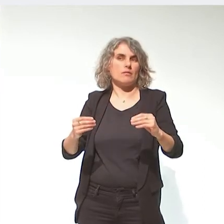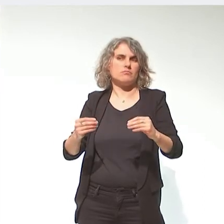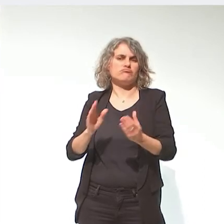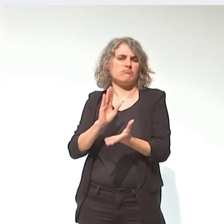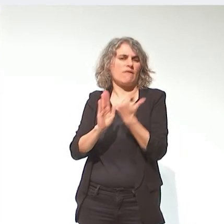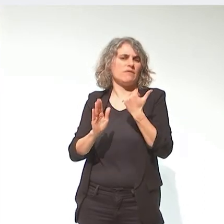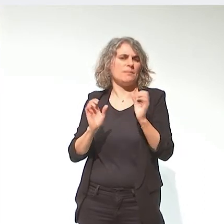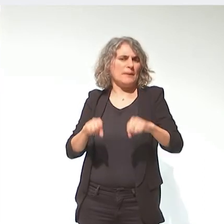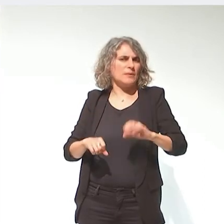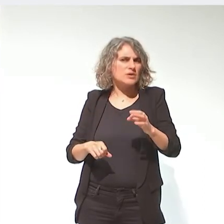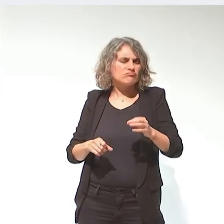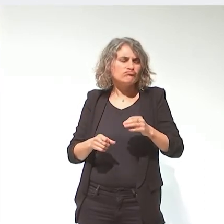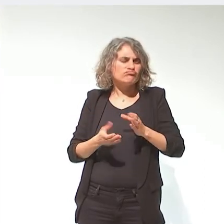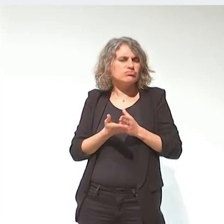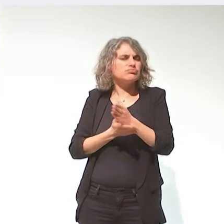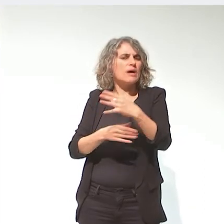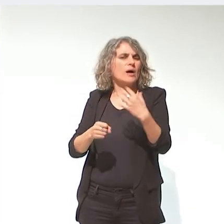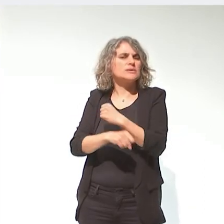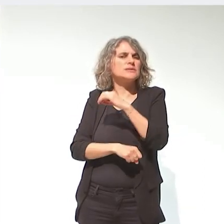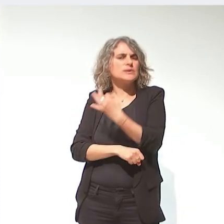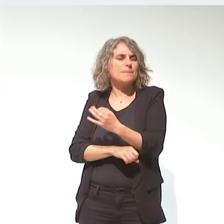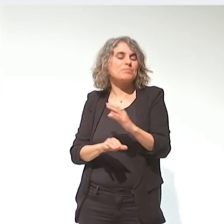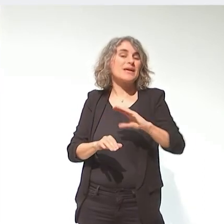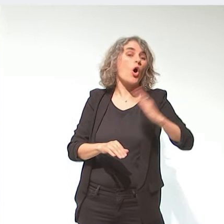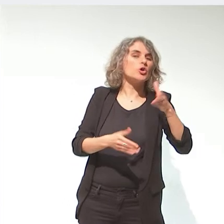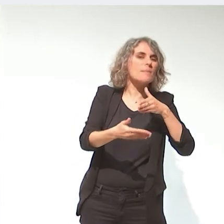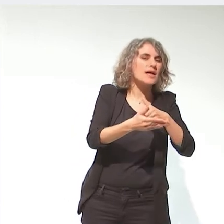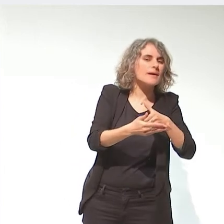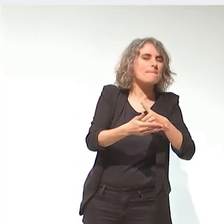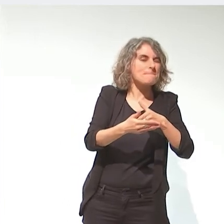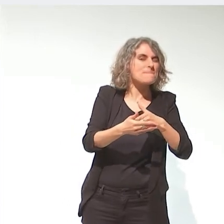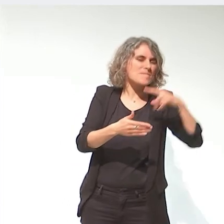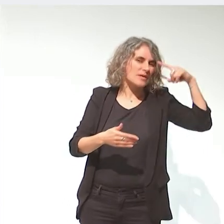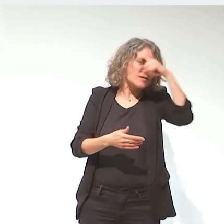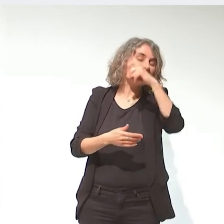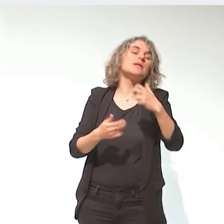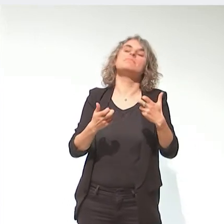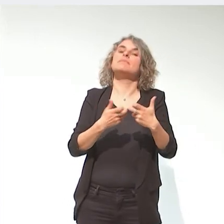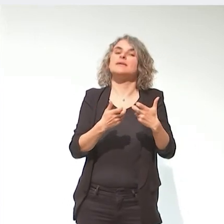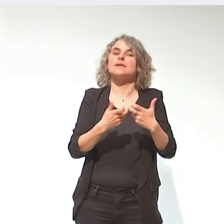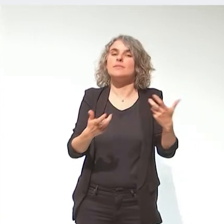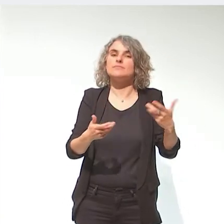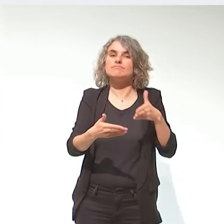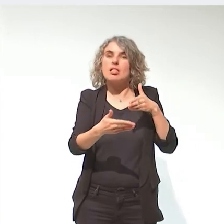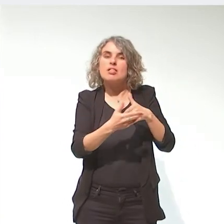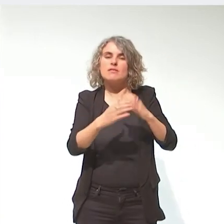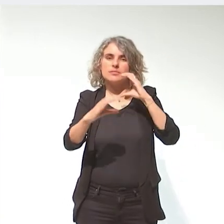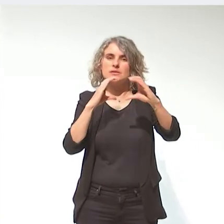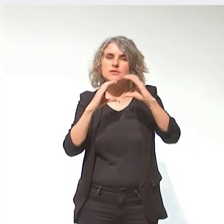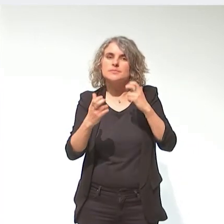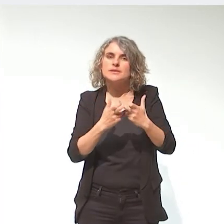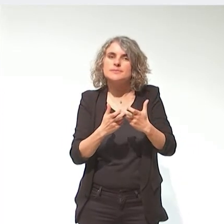Bigger barriers are communication barriers for certain disabilities, the access